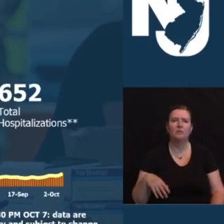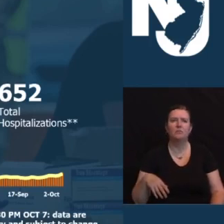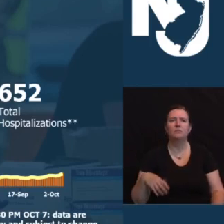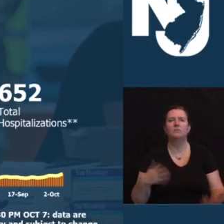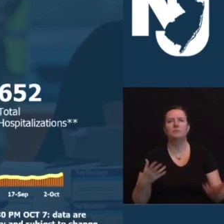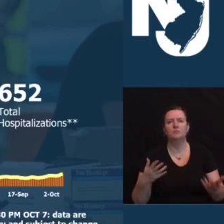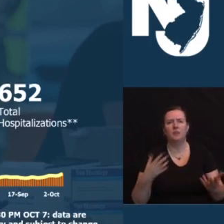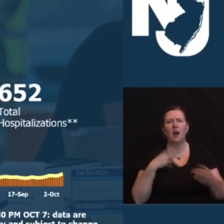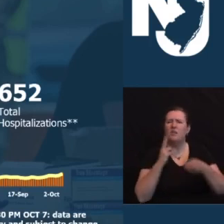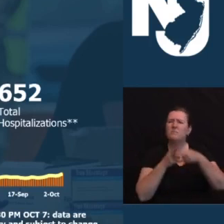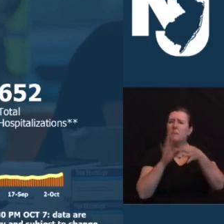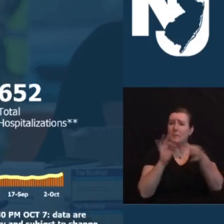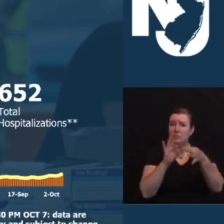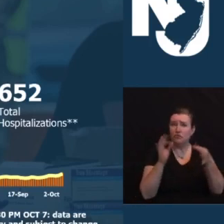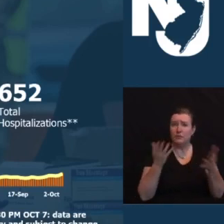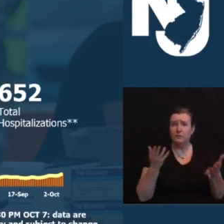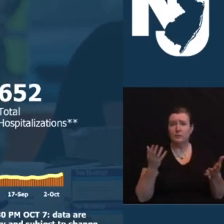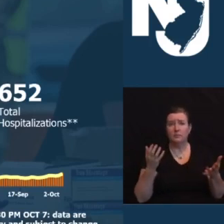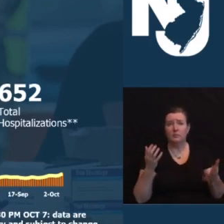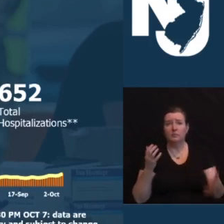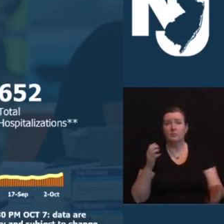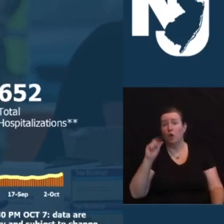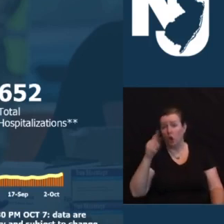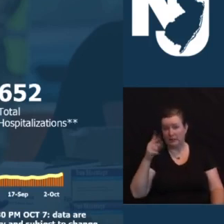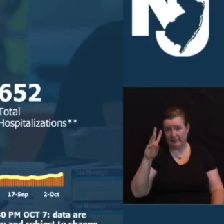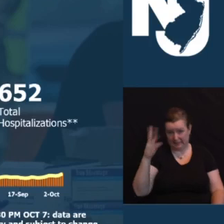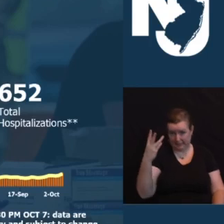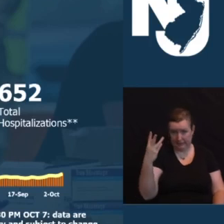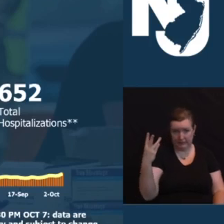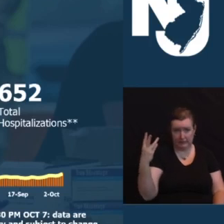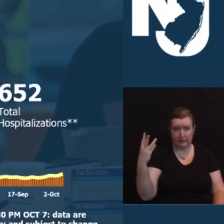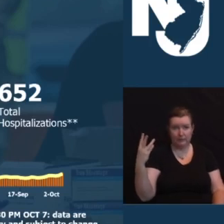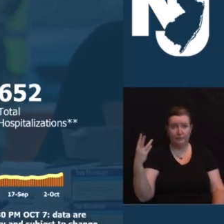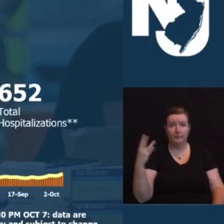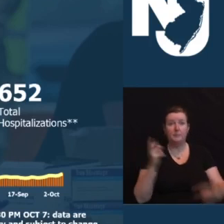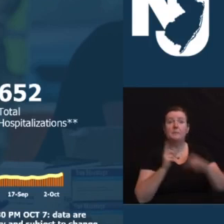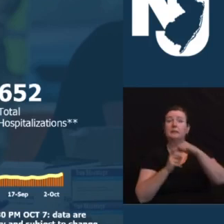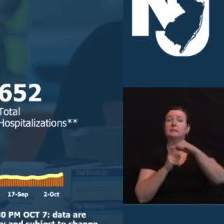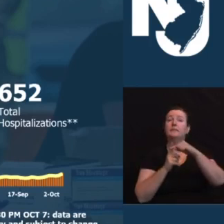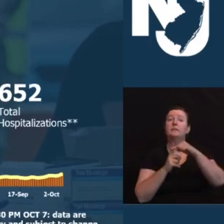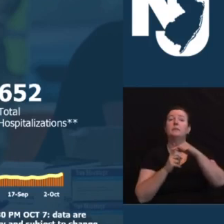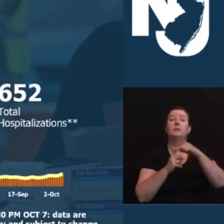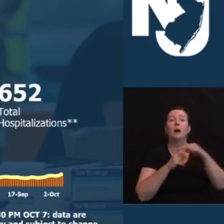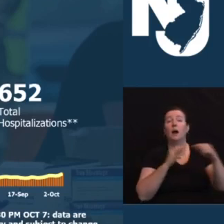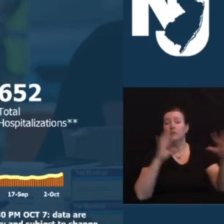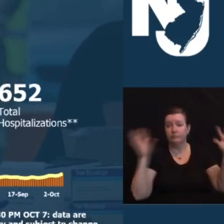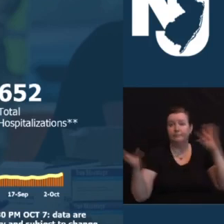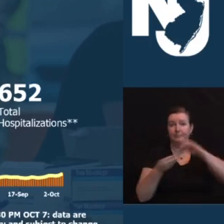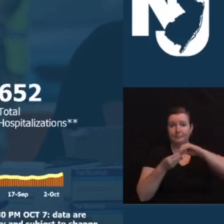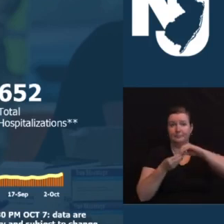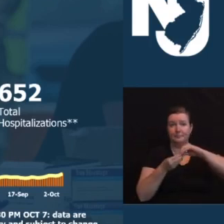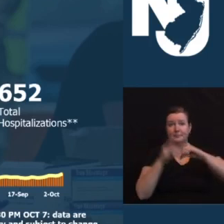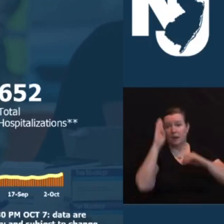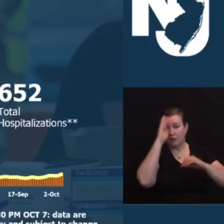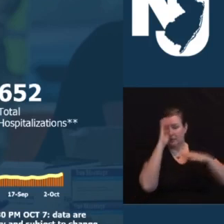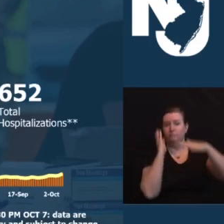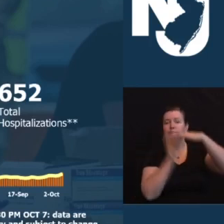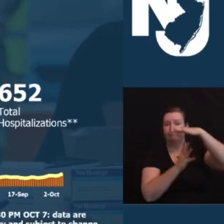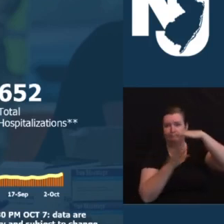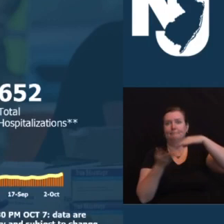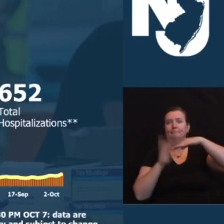Not just since August 6th, the numbers of COVID positive patients and the total number of patients in our hospitals have been increasing over the past several